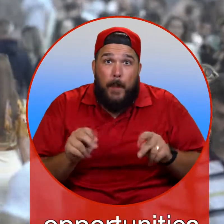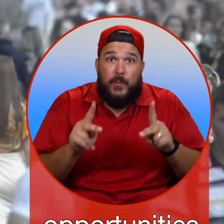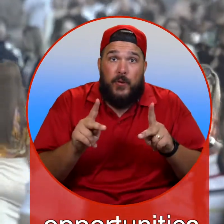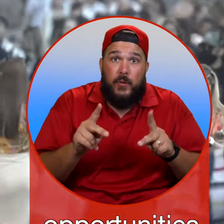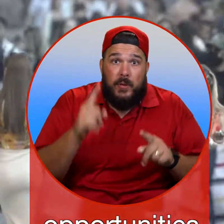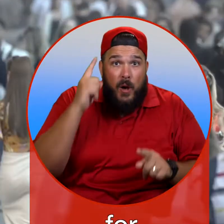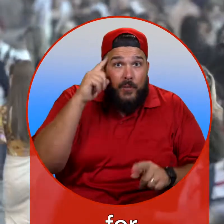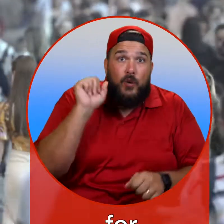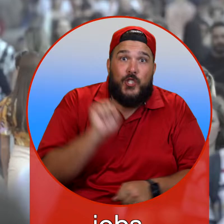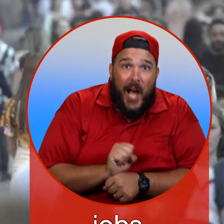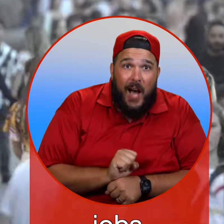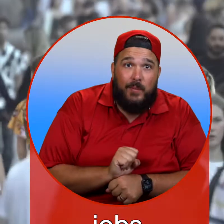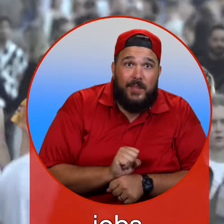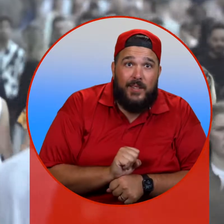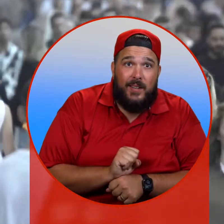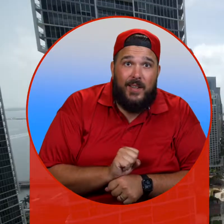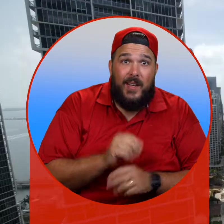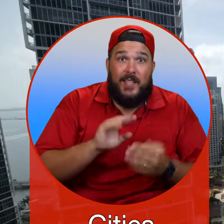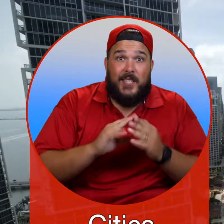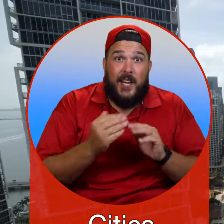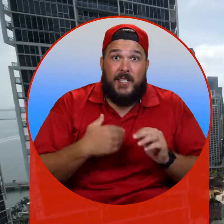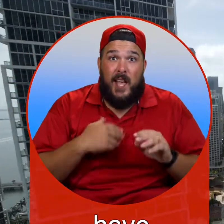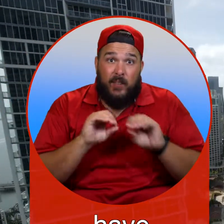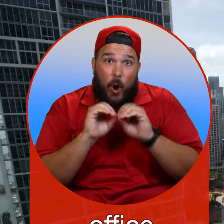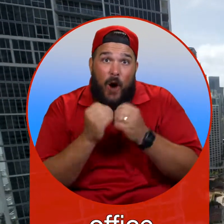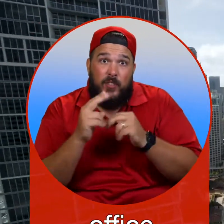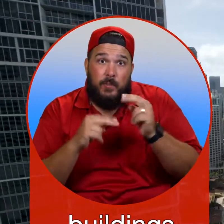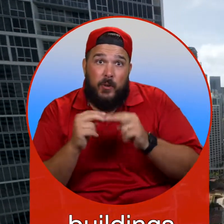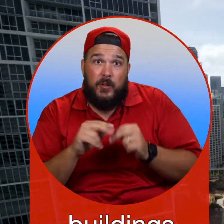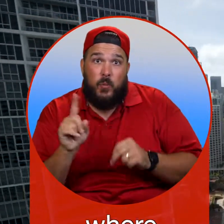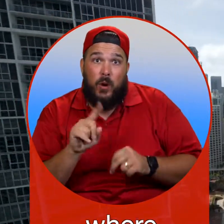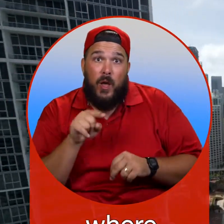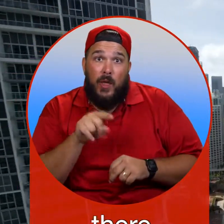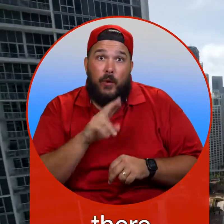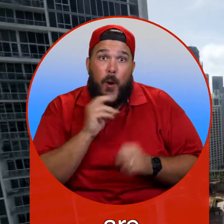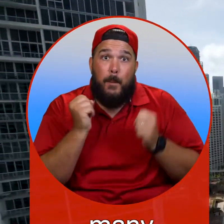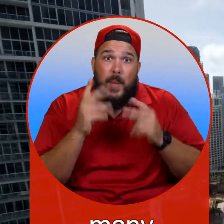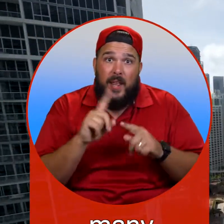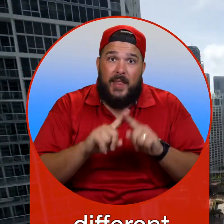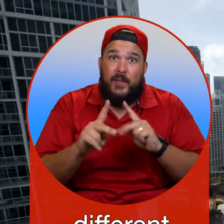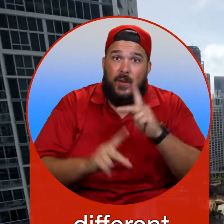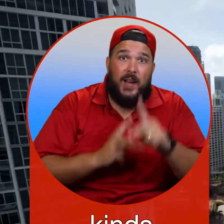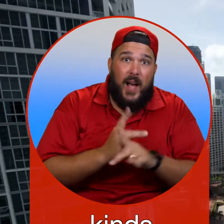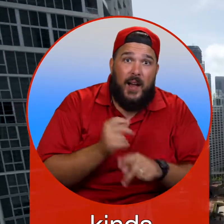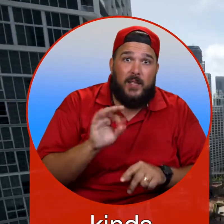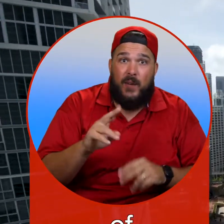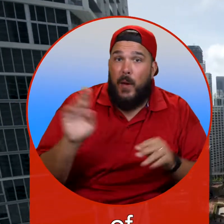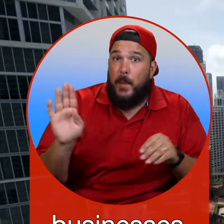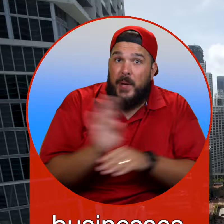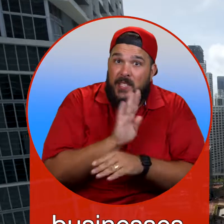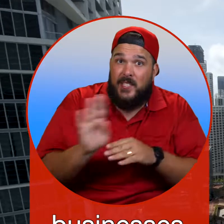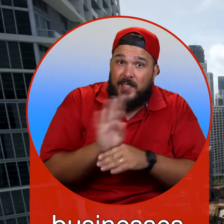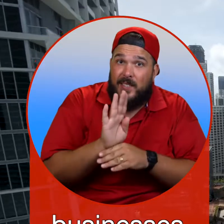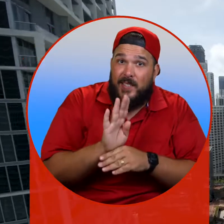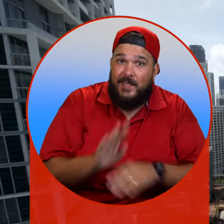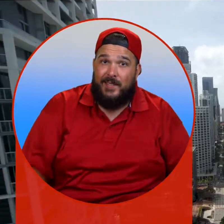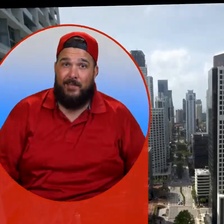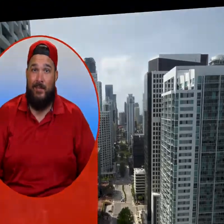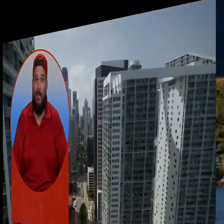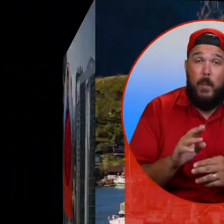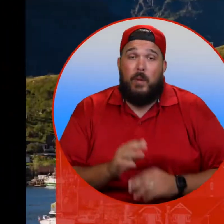more opportunities for jobs. Cities has office buildings where there are many different kinds of